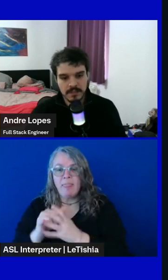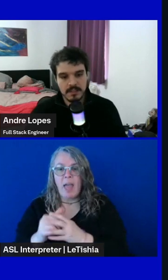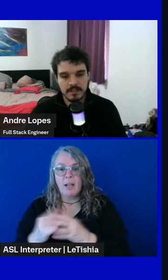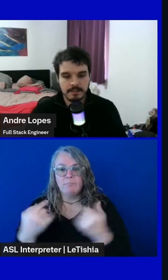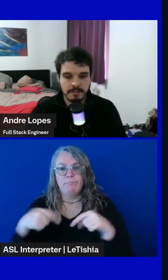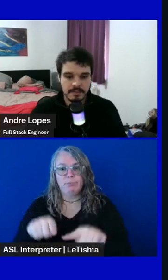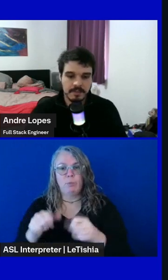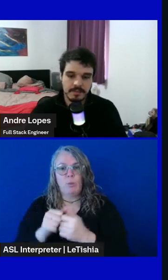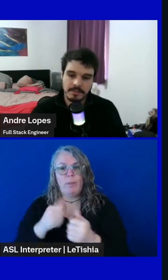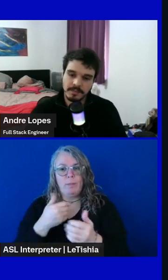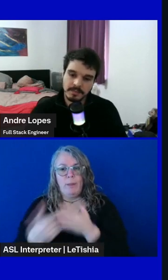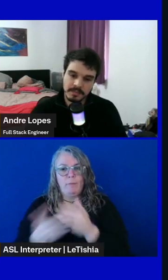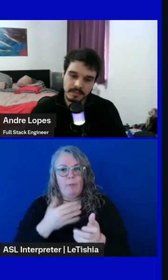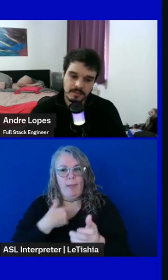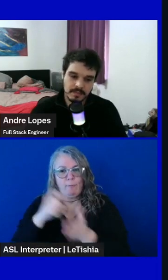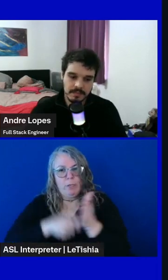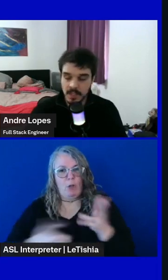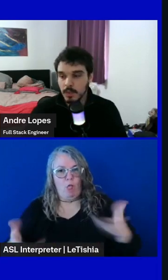written